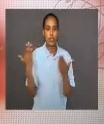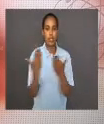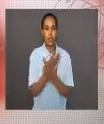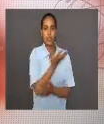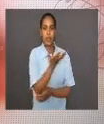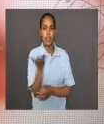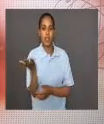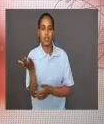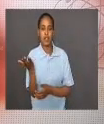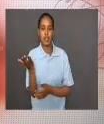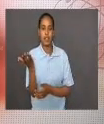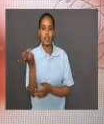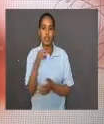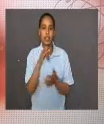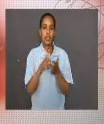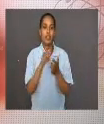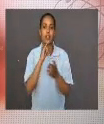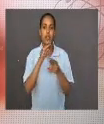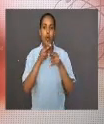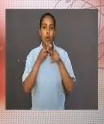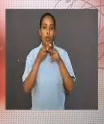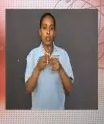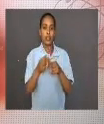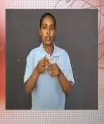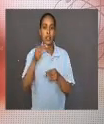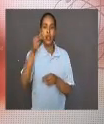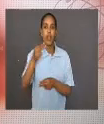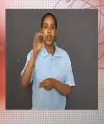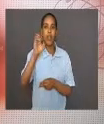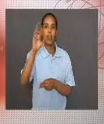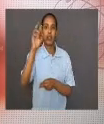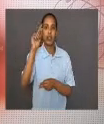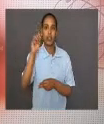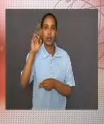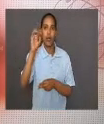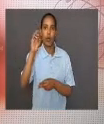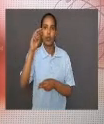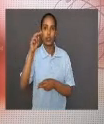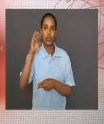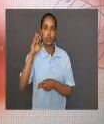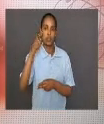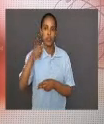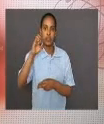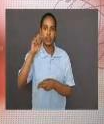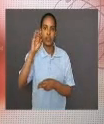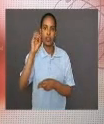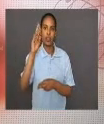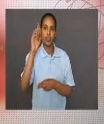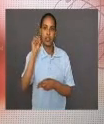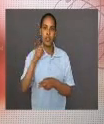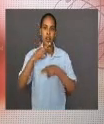substances, it is called a heterogeneous reaction.